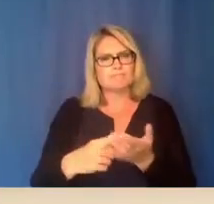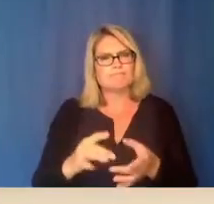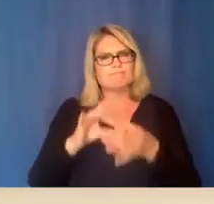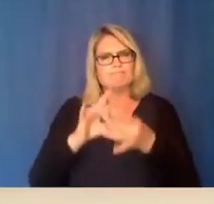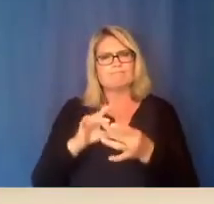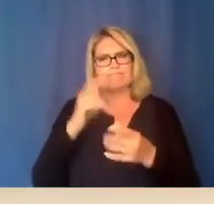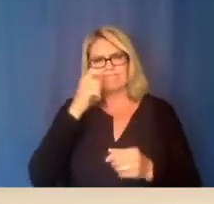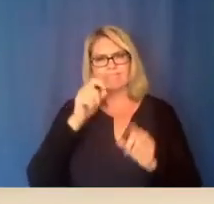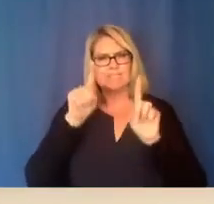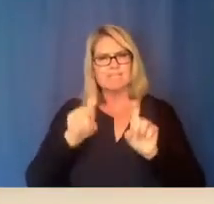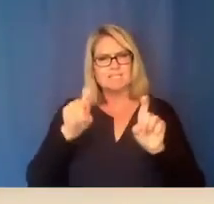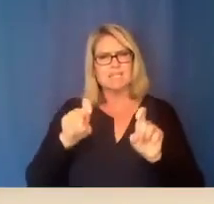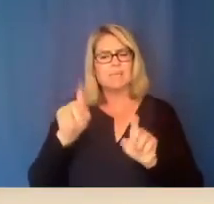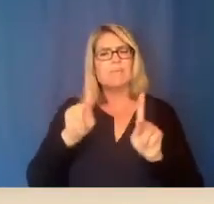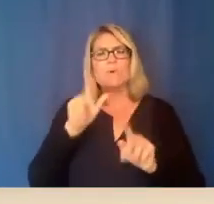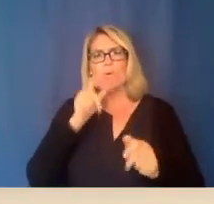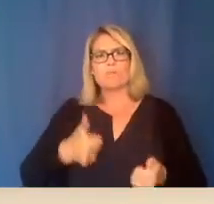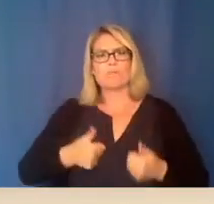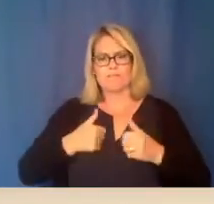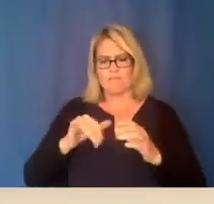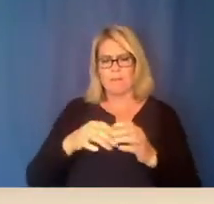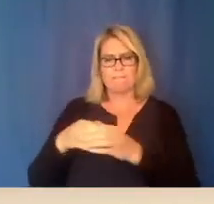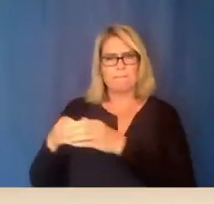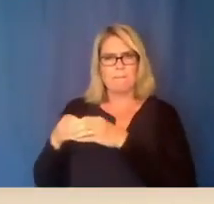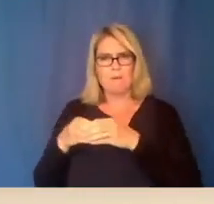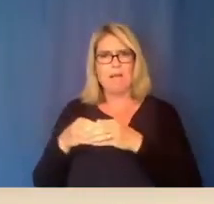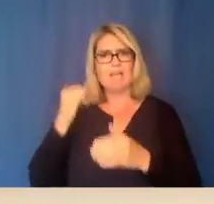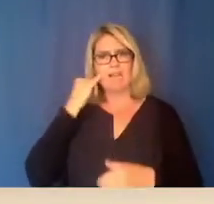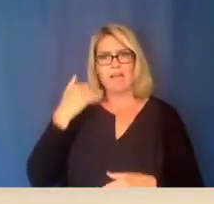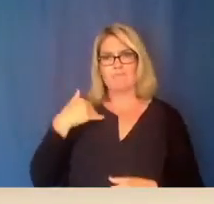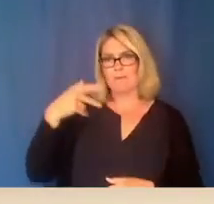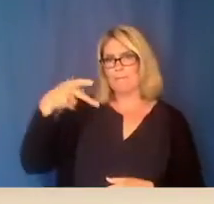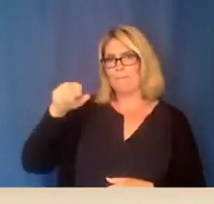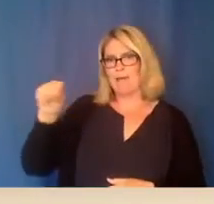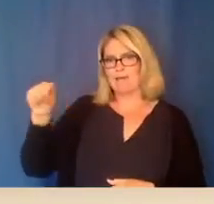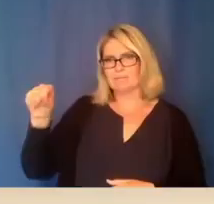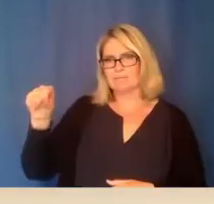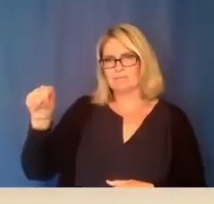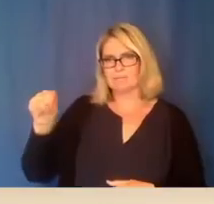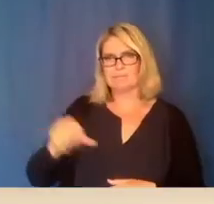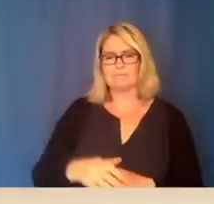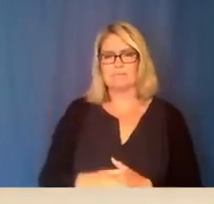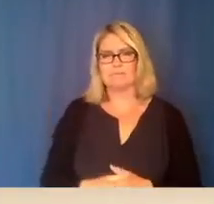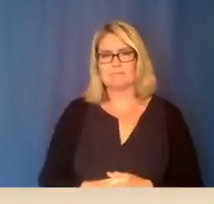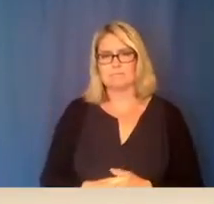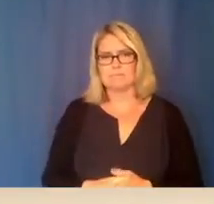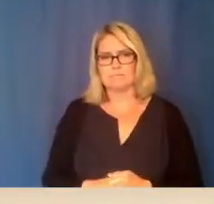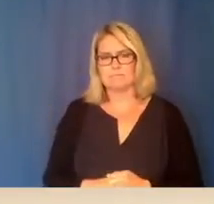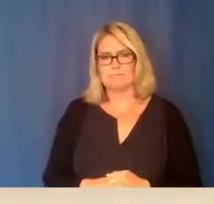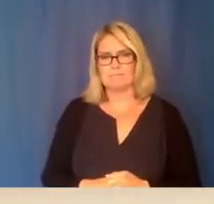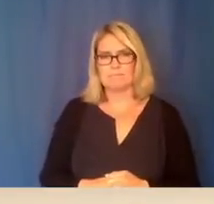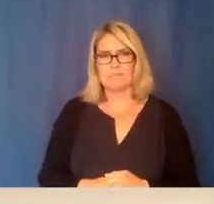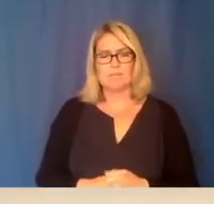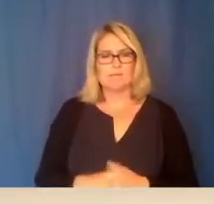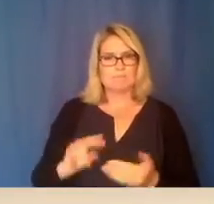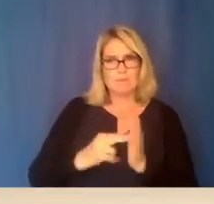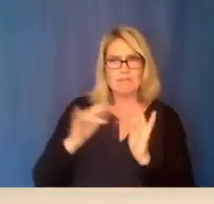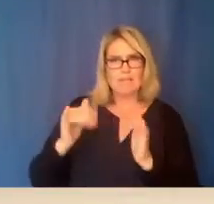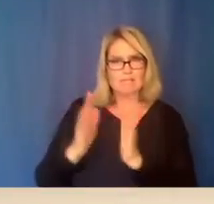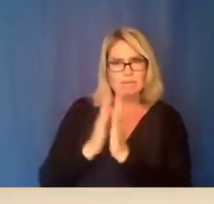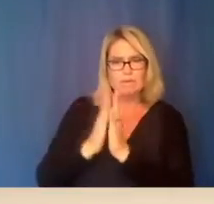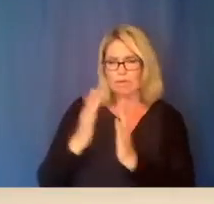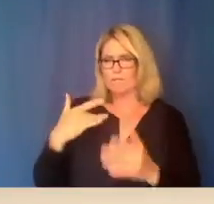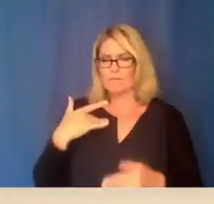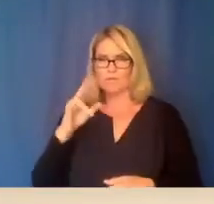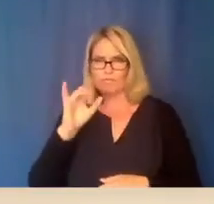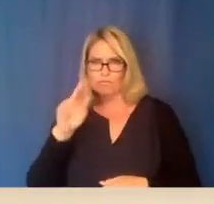testing Atlantic Canadians with a PEI pass. How much of that is based on an assessment of the risks and feeling comfortable after